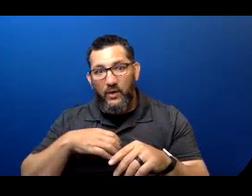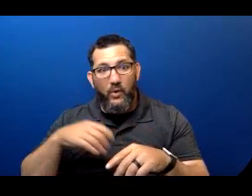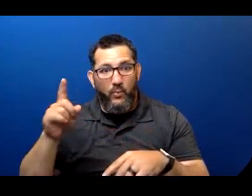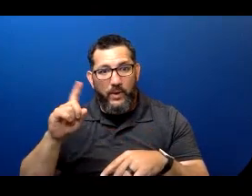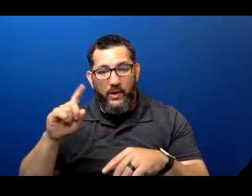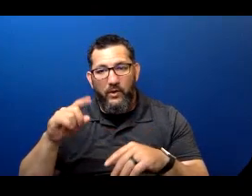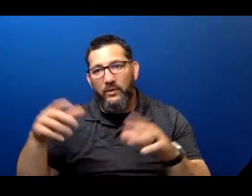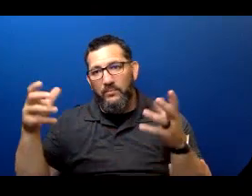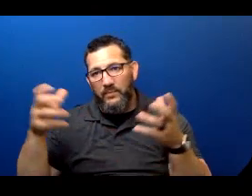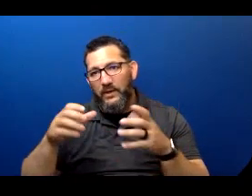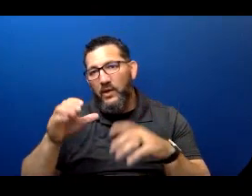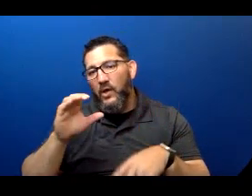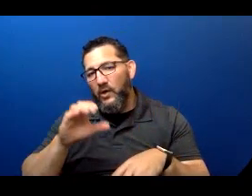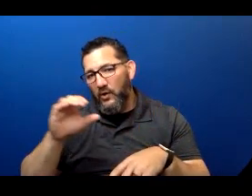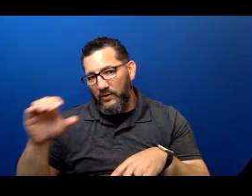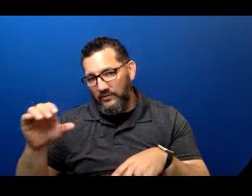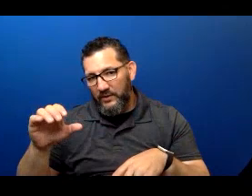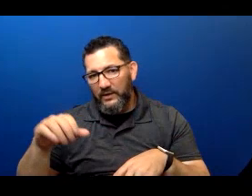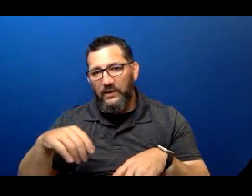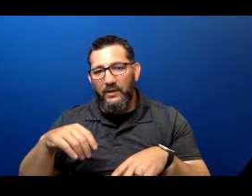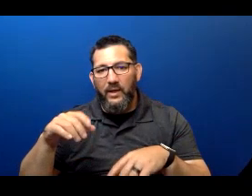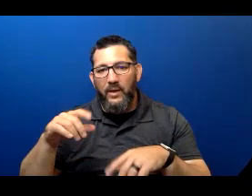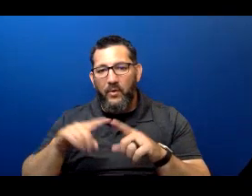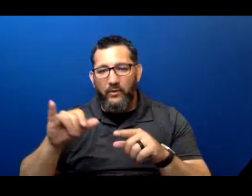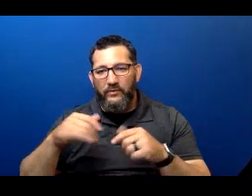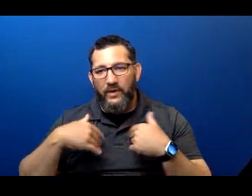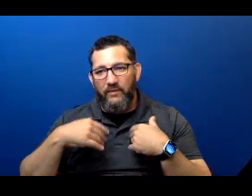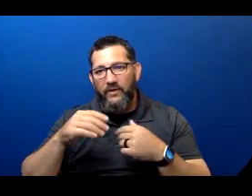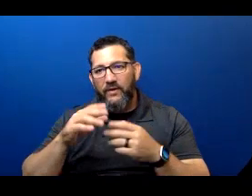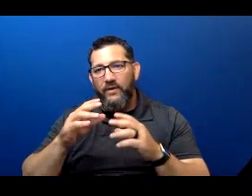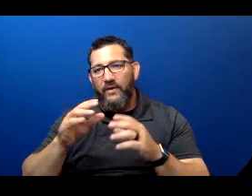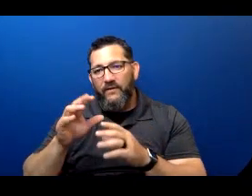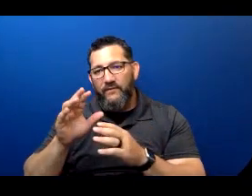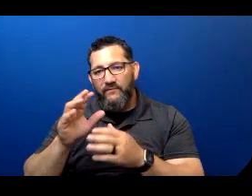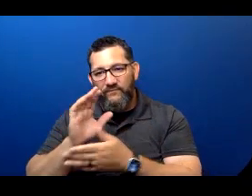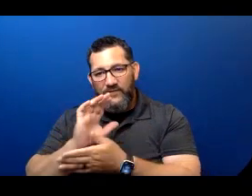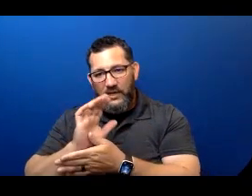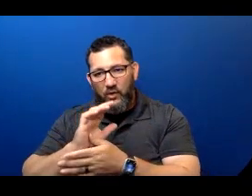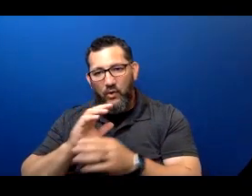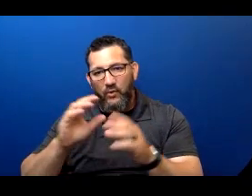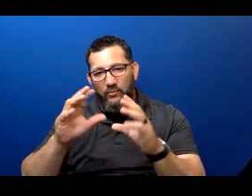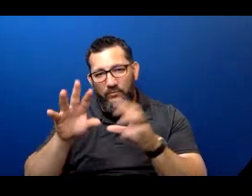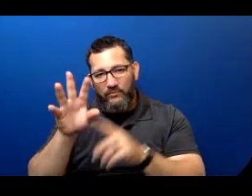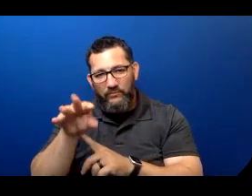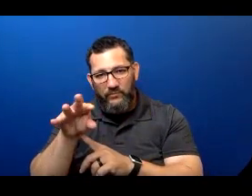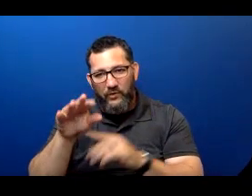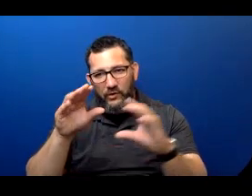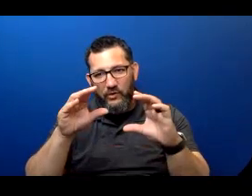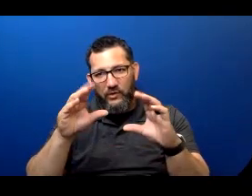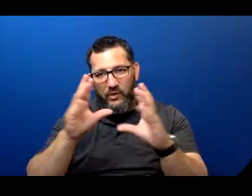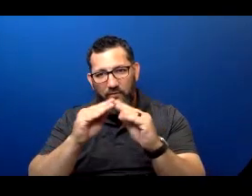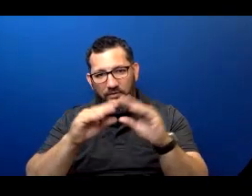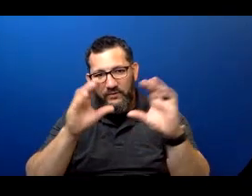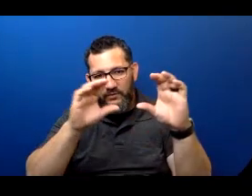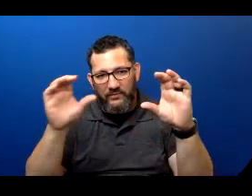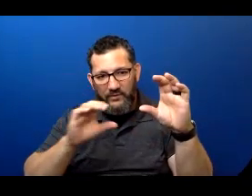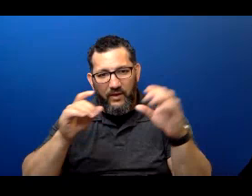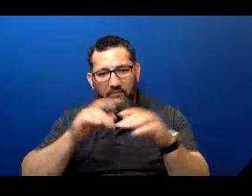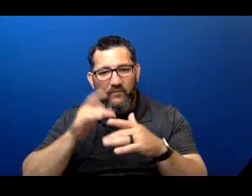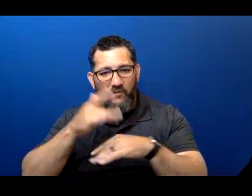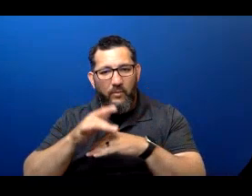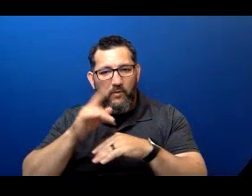in Carson City, but we also have video conferencing to make it accessible to all Nevadans. We also